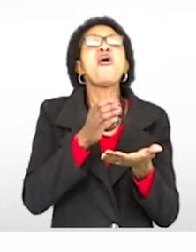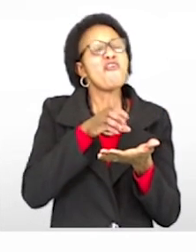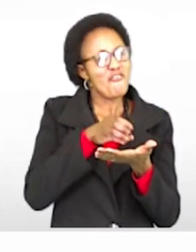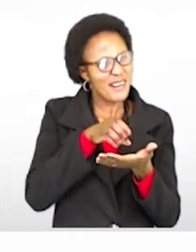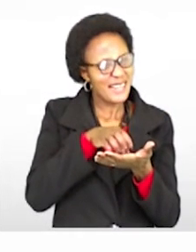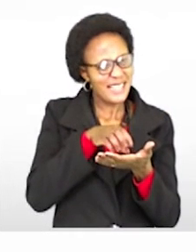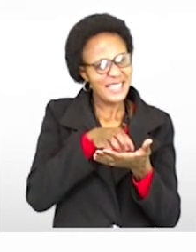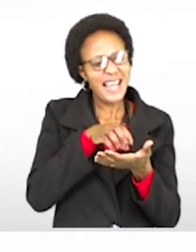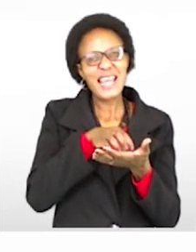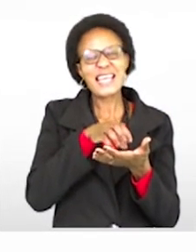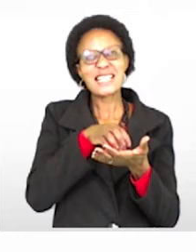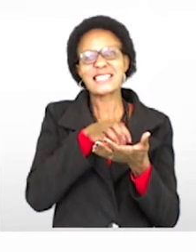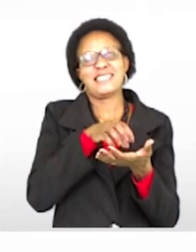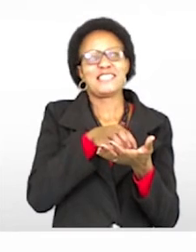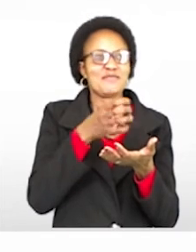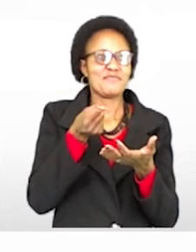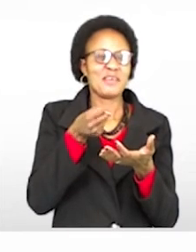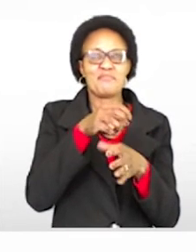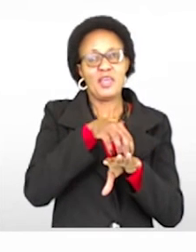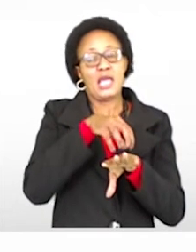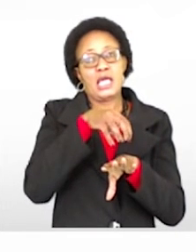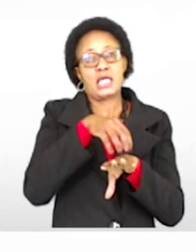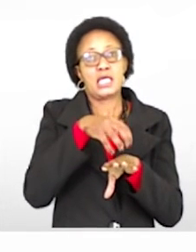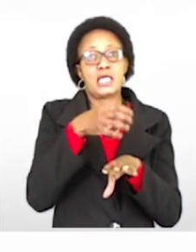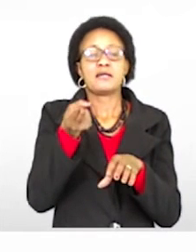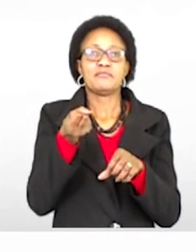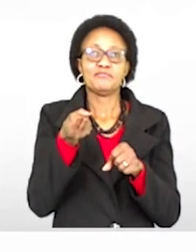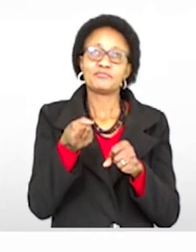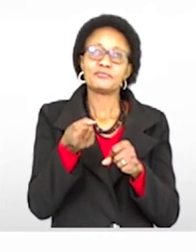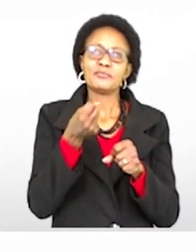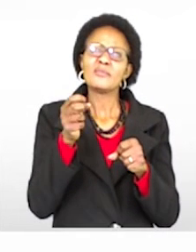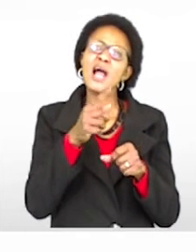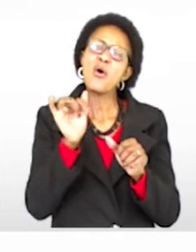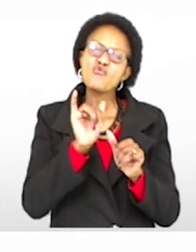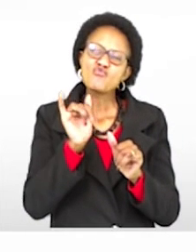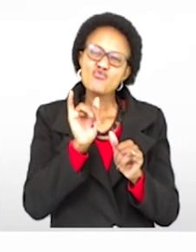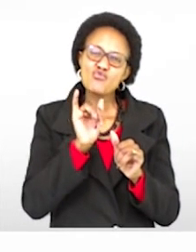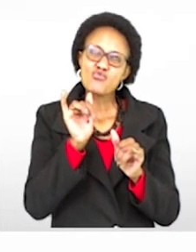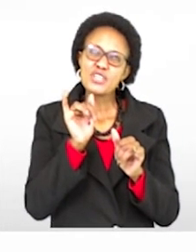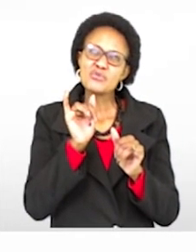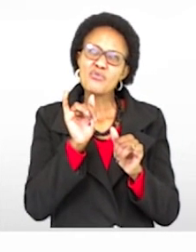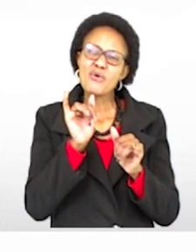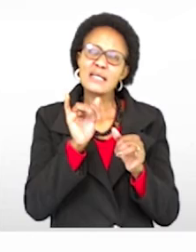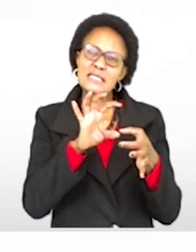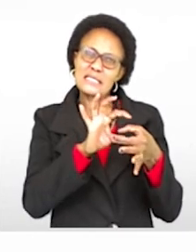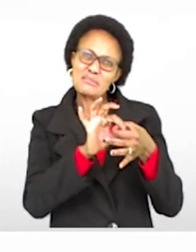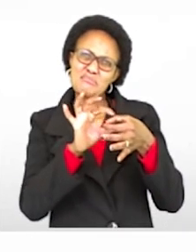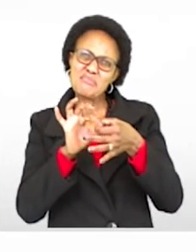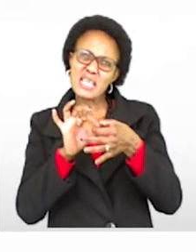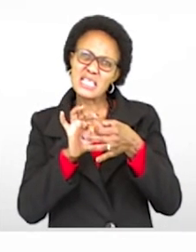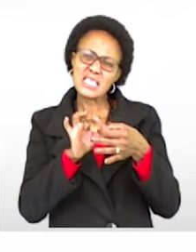cake. So, which picture helps us to know that this woman works with